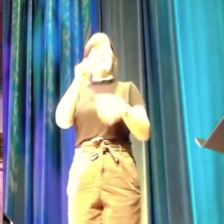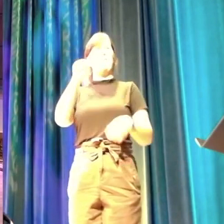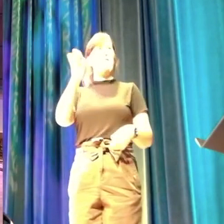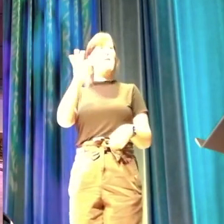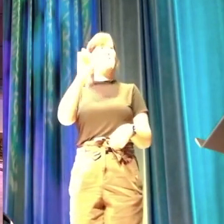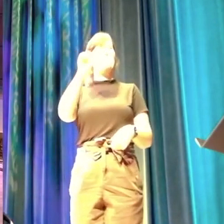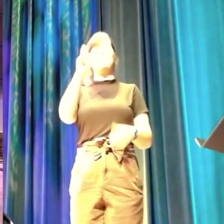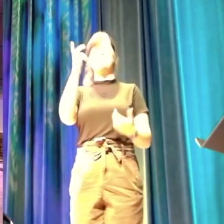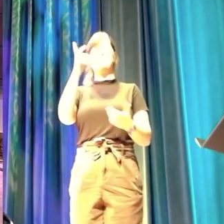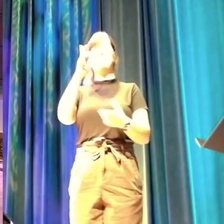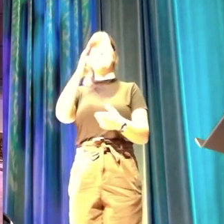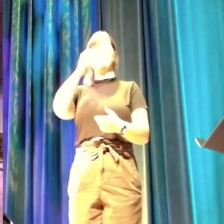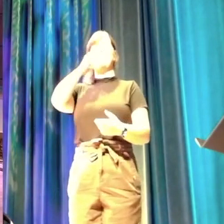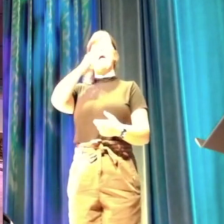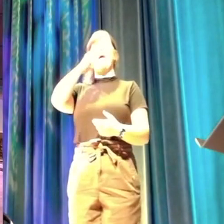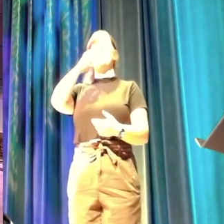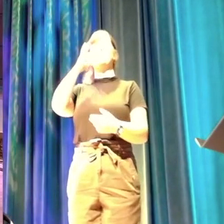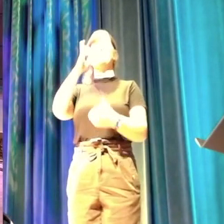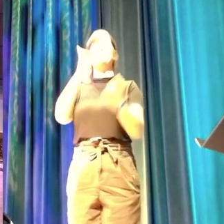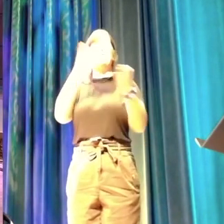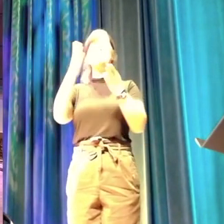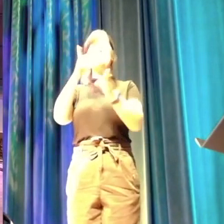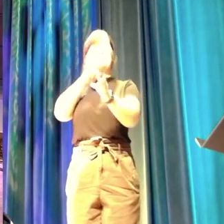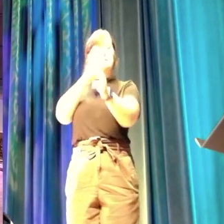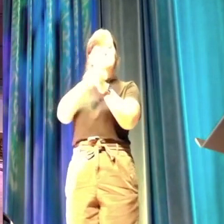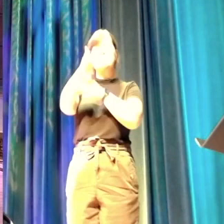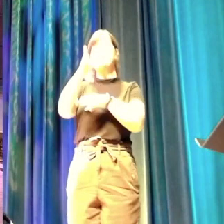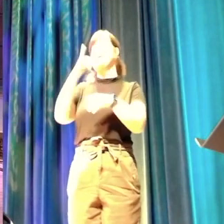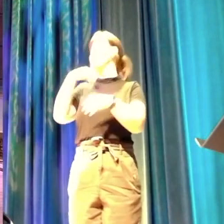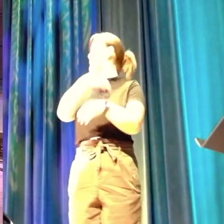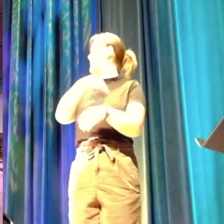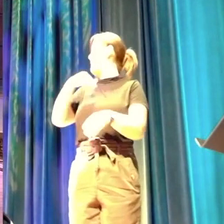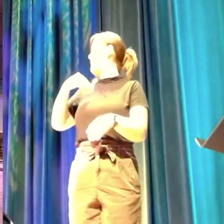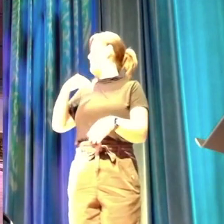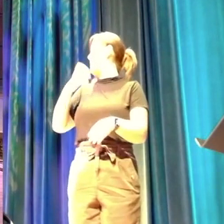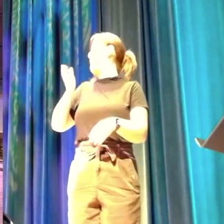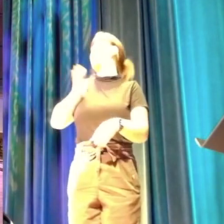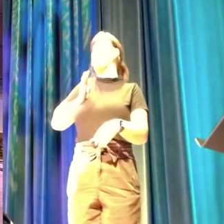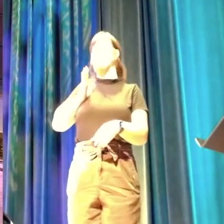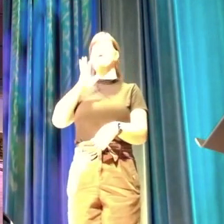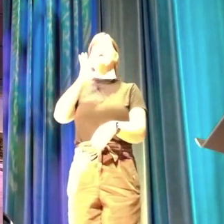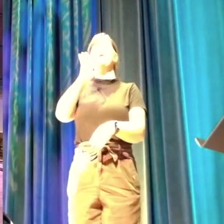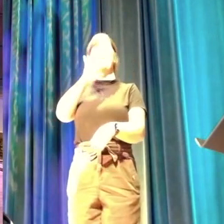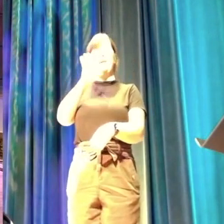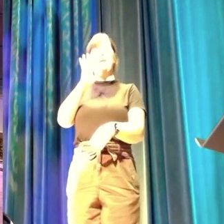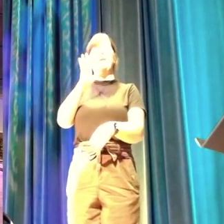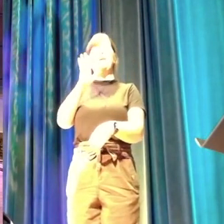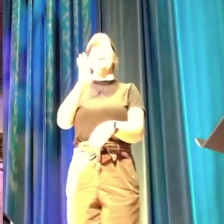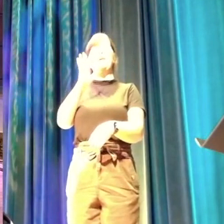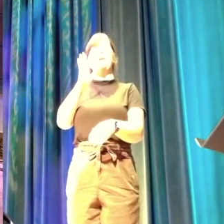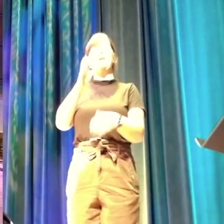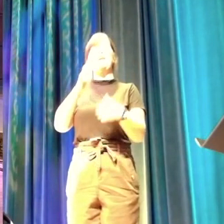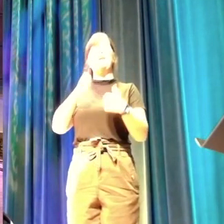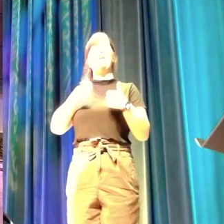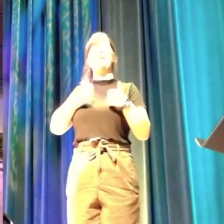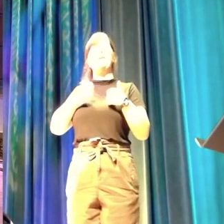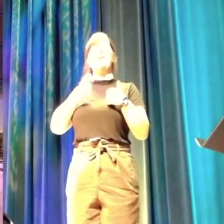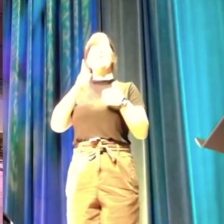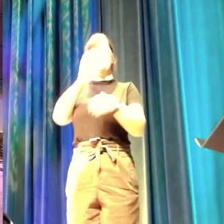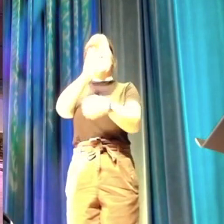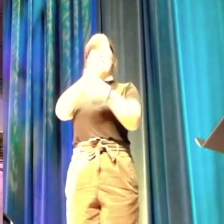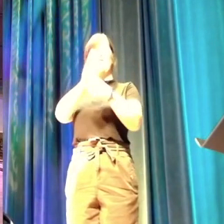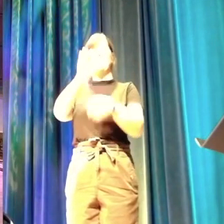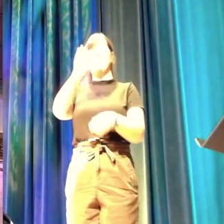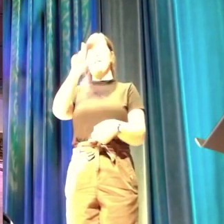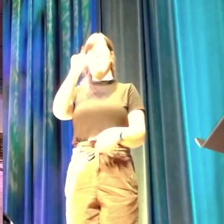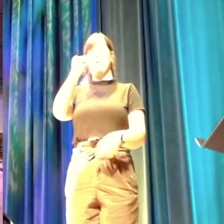member of the Alabama, he's a past president of the Alabama chapter of the AER,